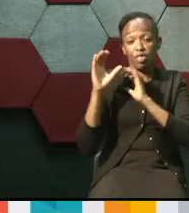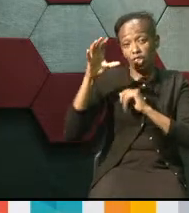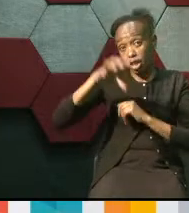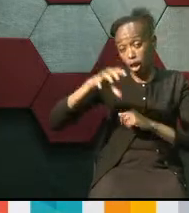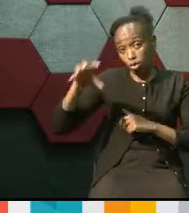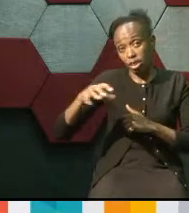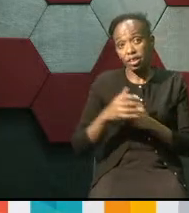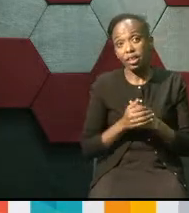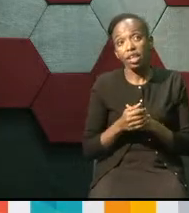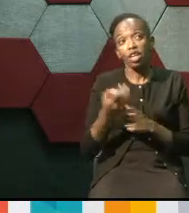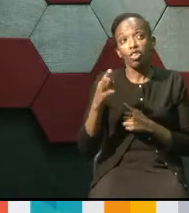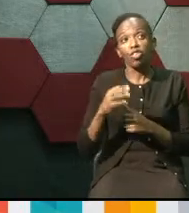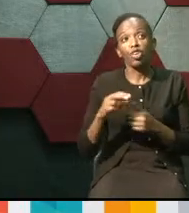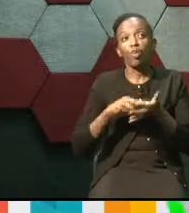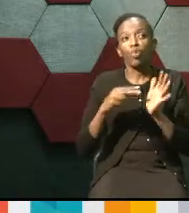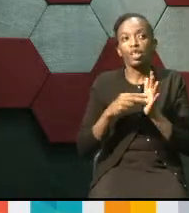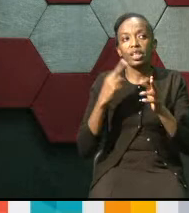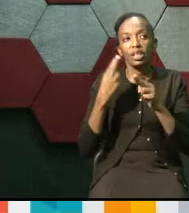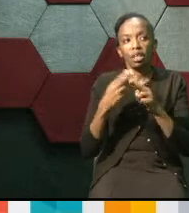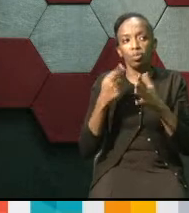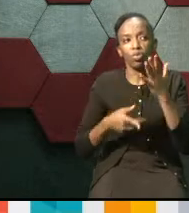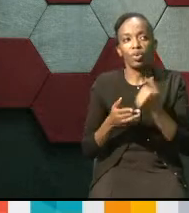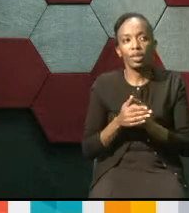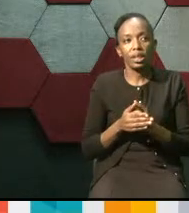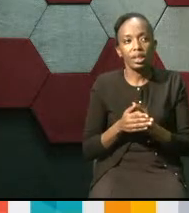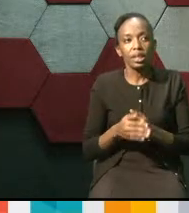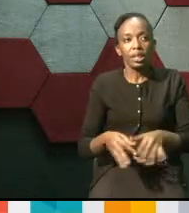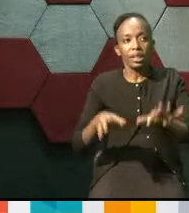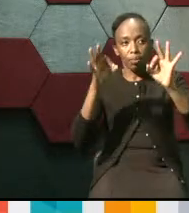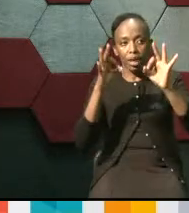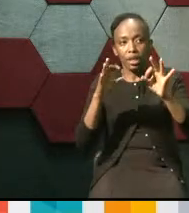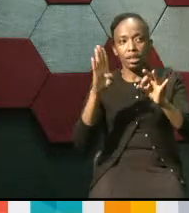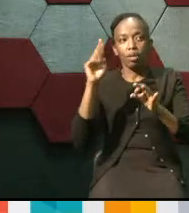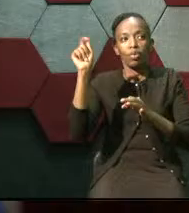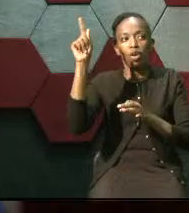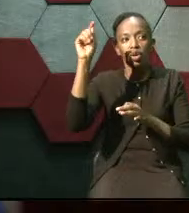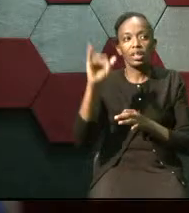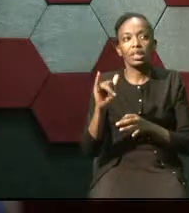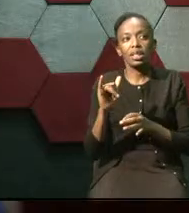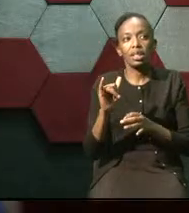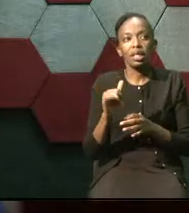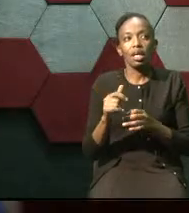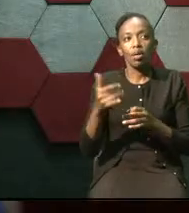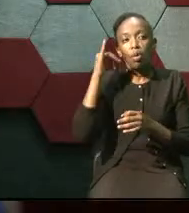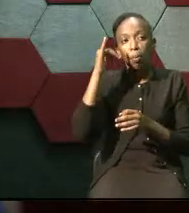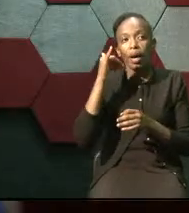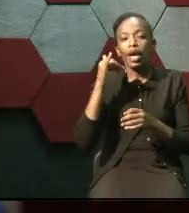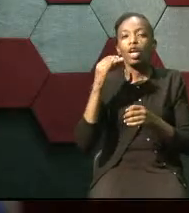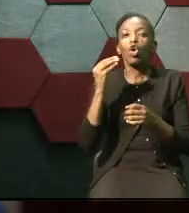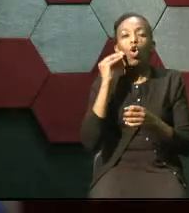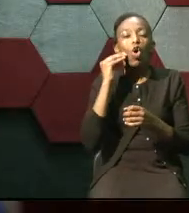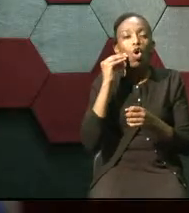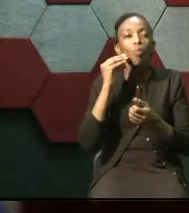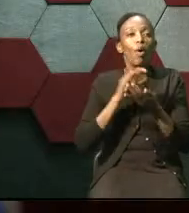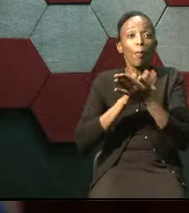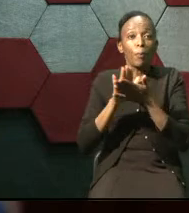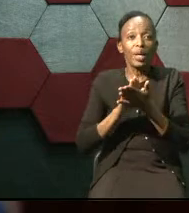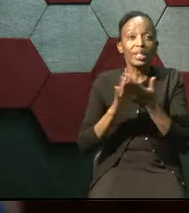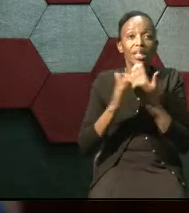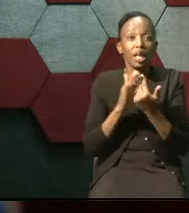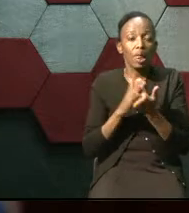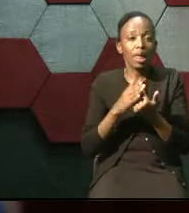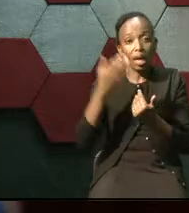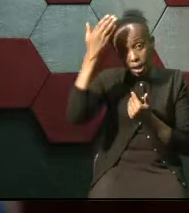County for their project titled Smart Blocks Watch Medics, Mobile Home-Based Care Nursing App